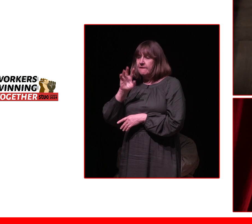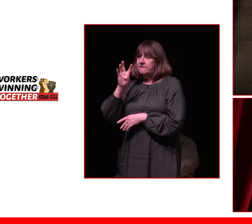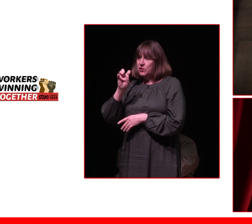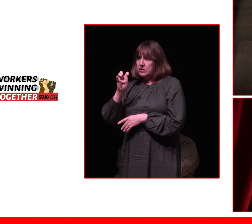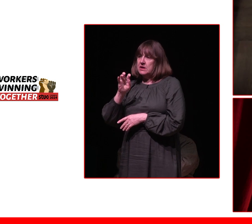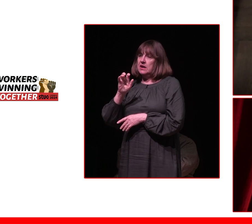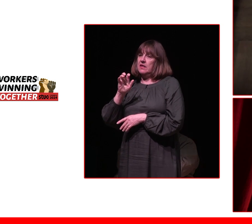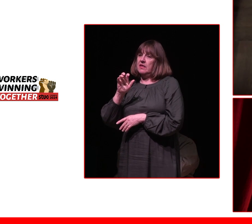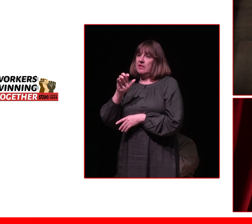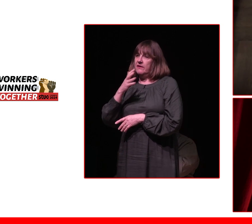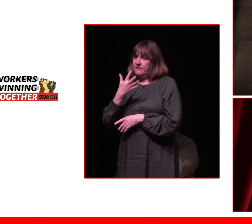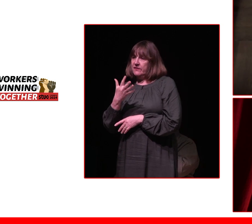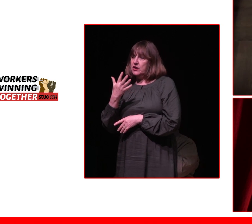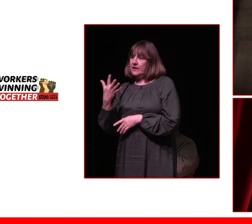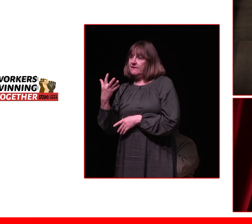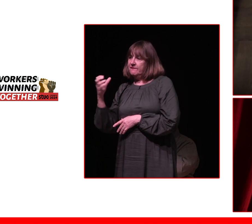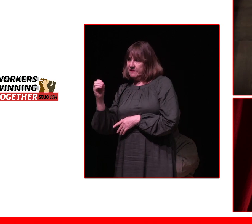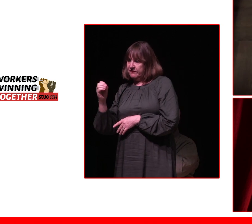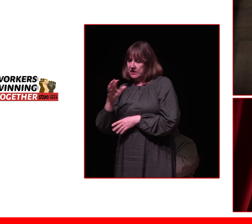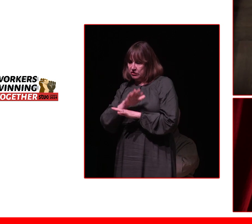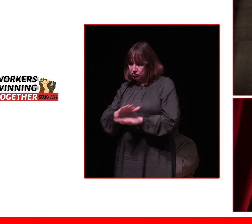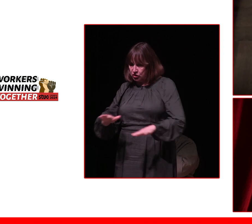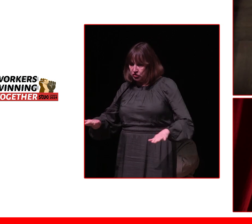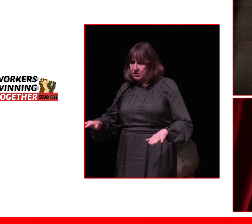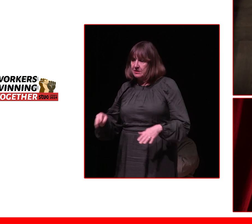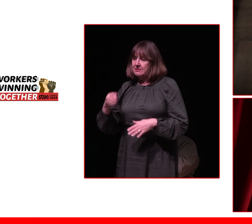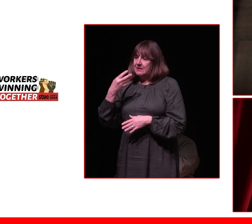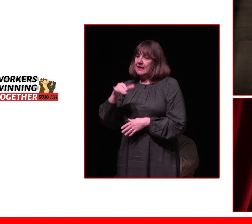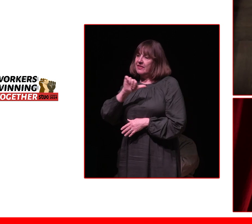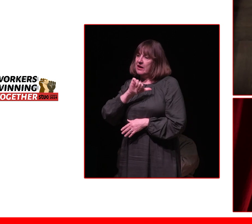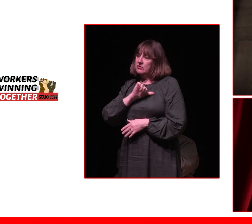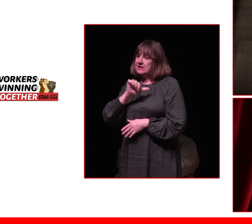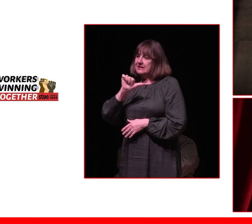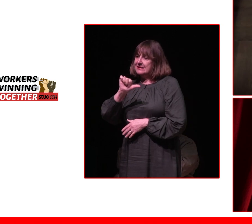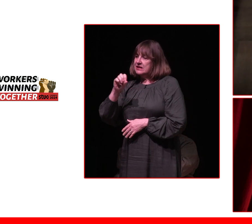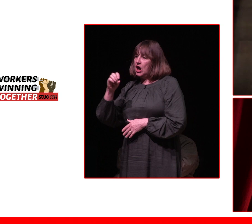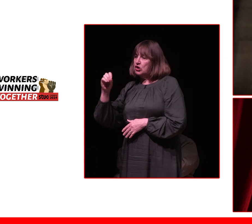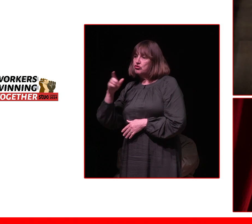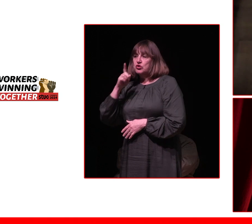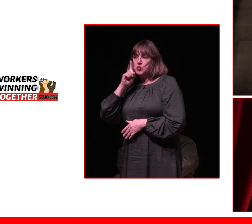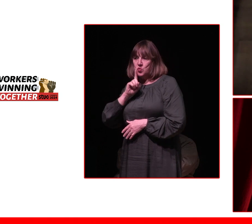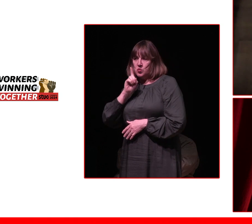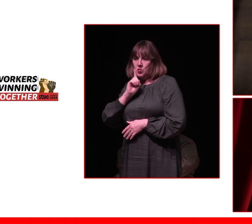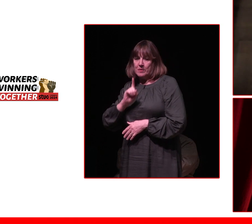14,550 children and 9,600 women.